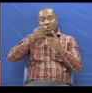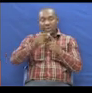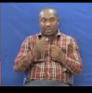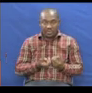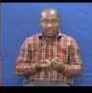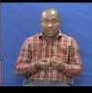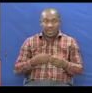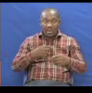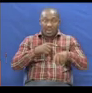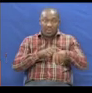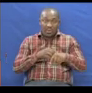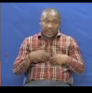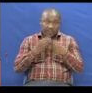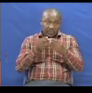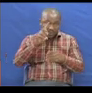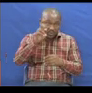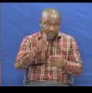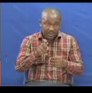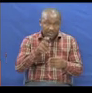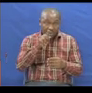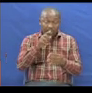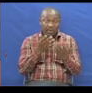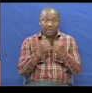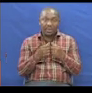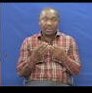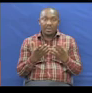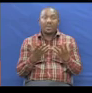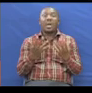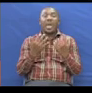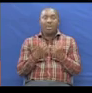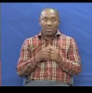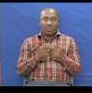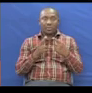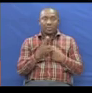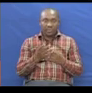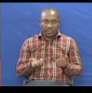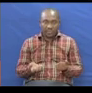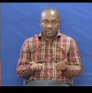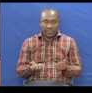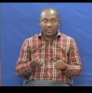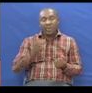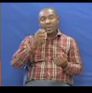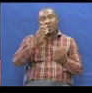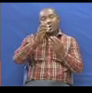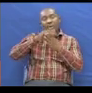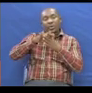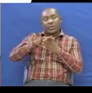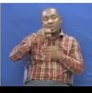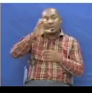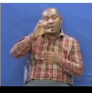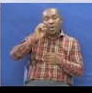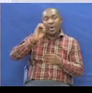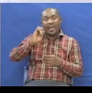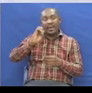bear positive coefficients or negative coefficients. Can you? Let us try these